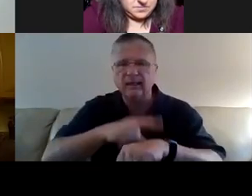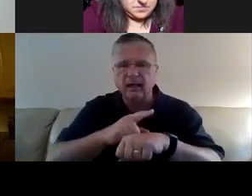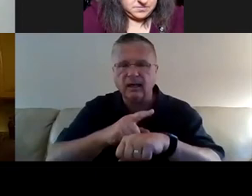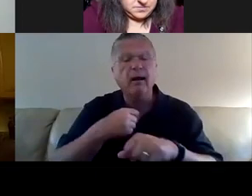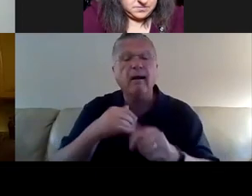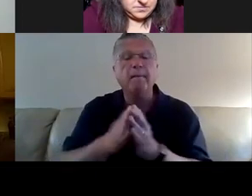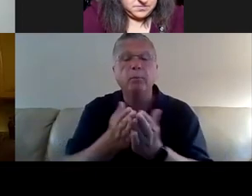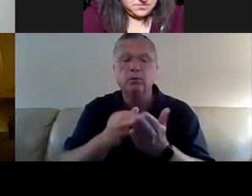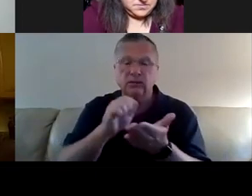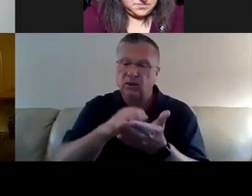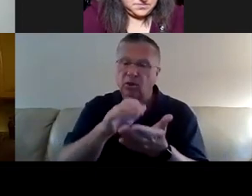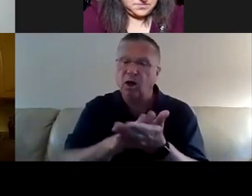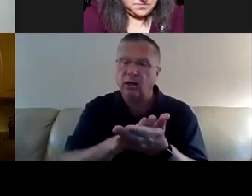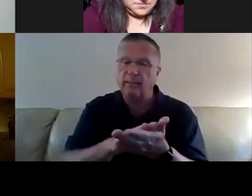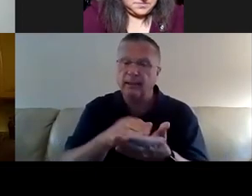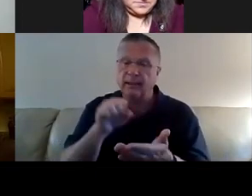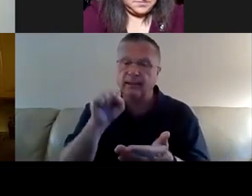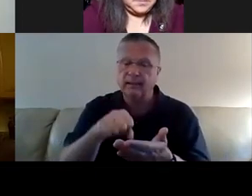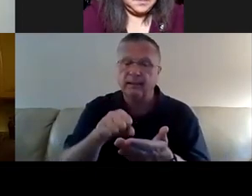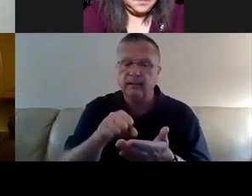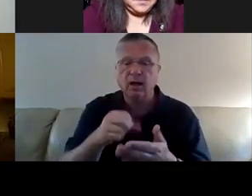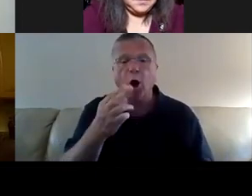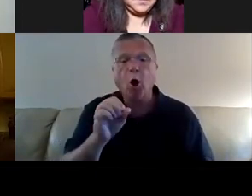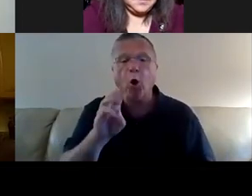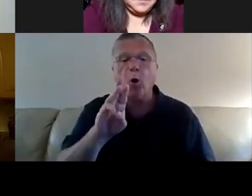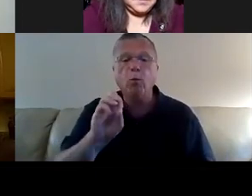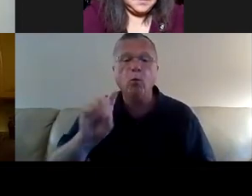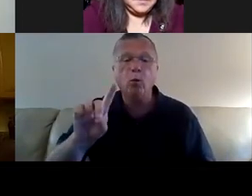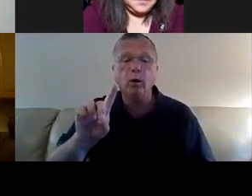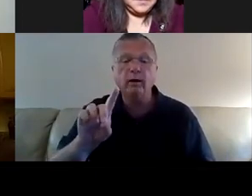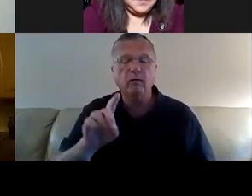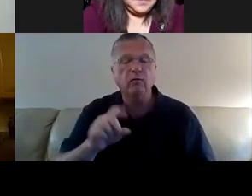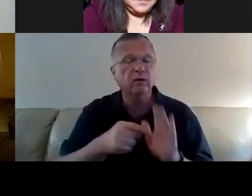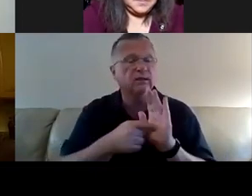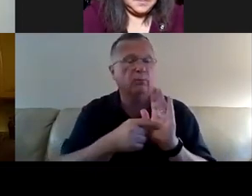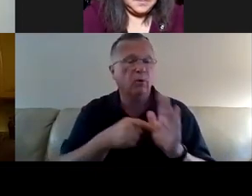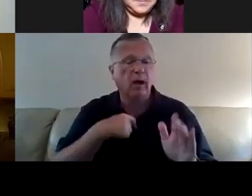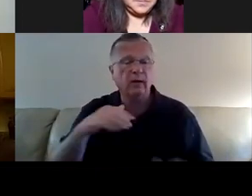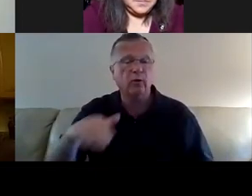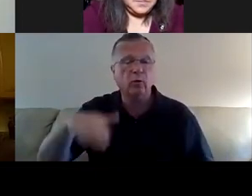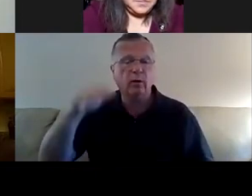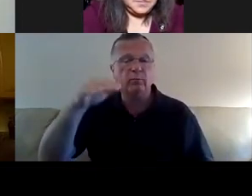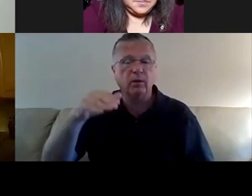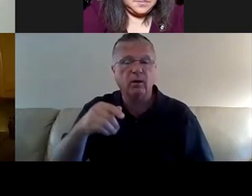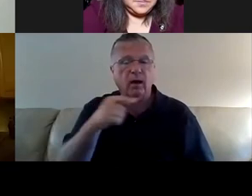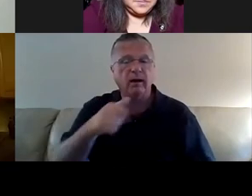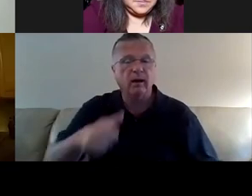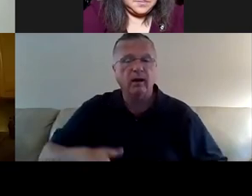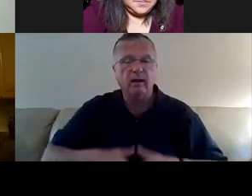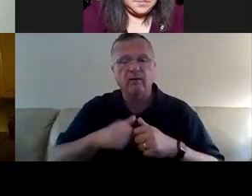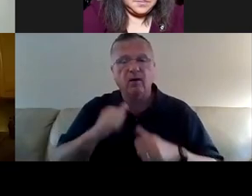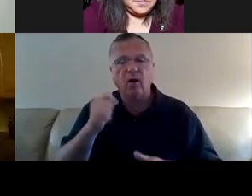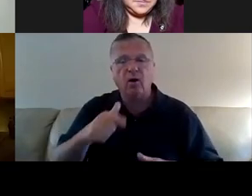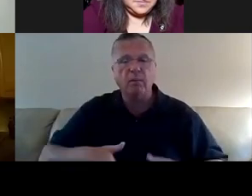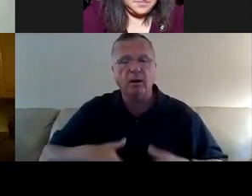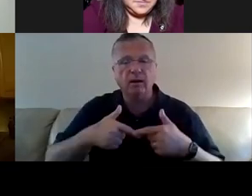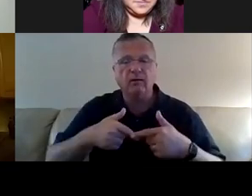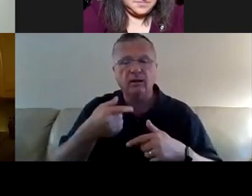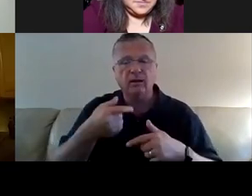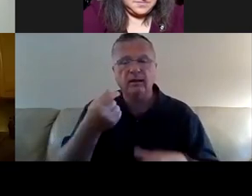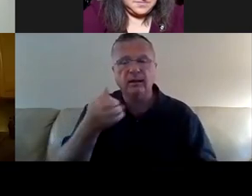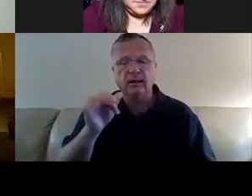this. Homewood, for example, I grew up there. I've lived there all my life. In 1970, Homewood